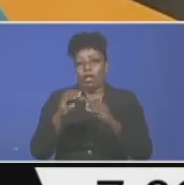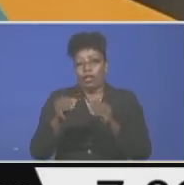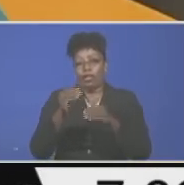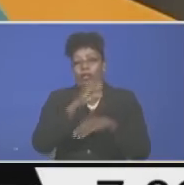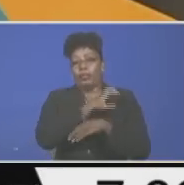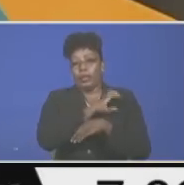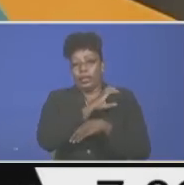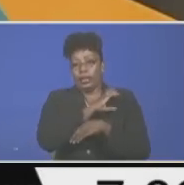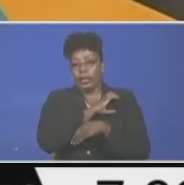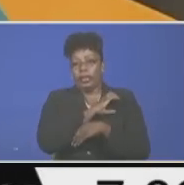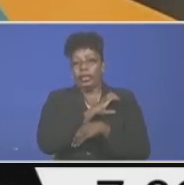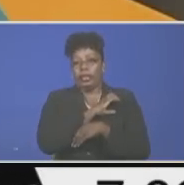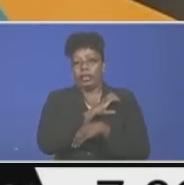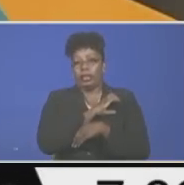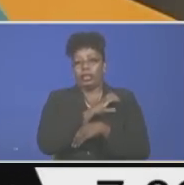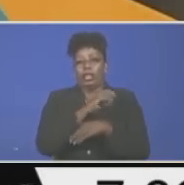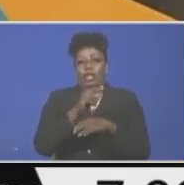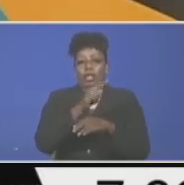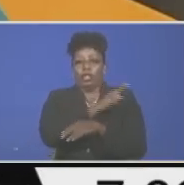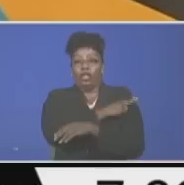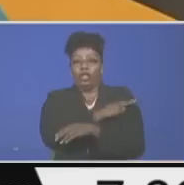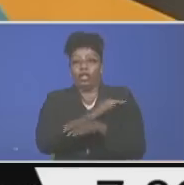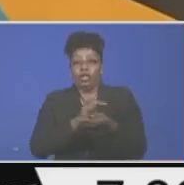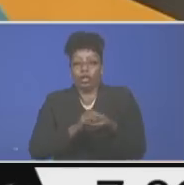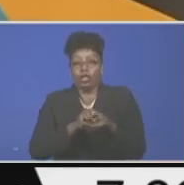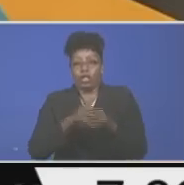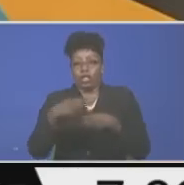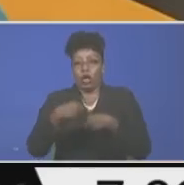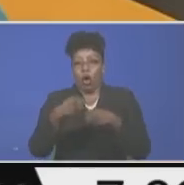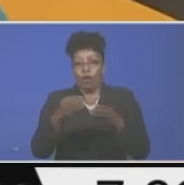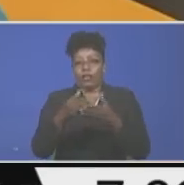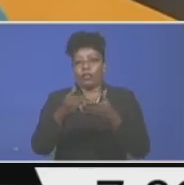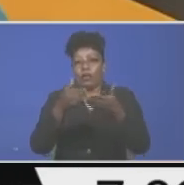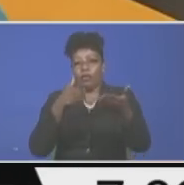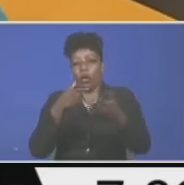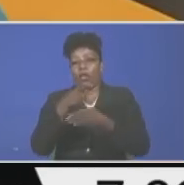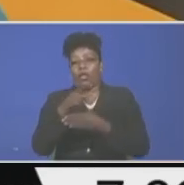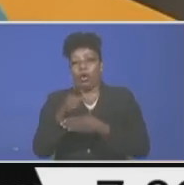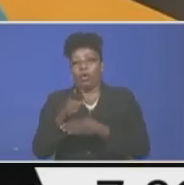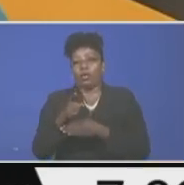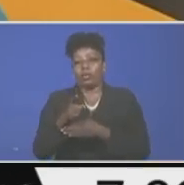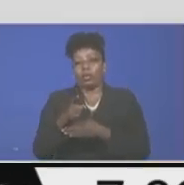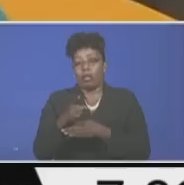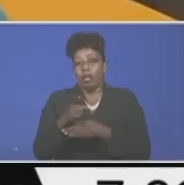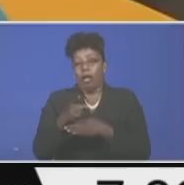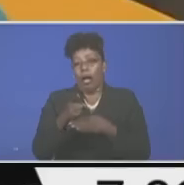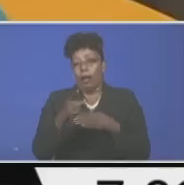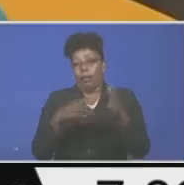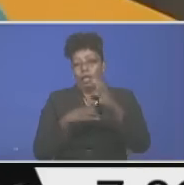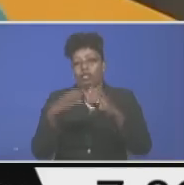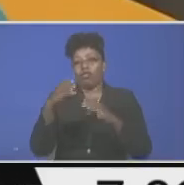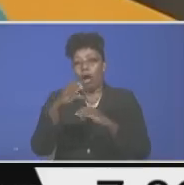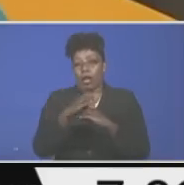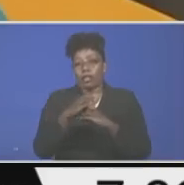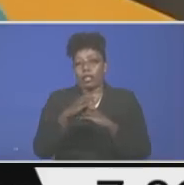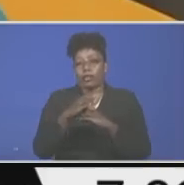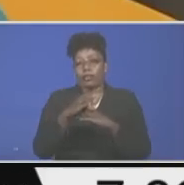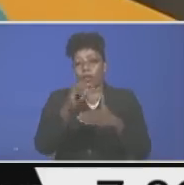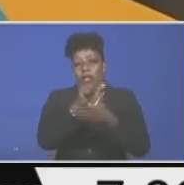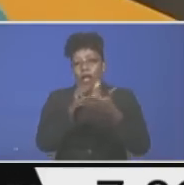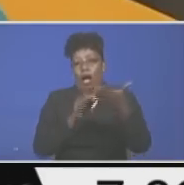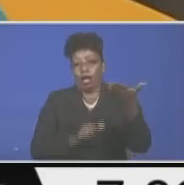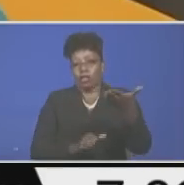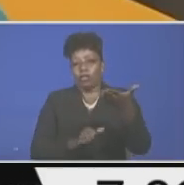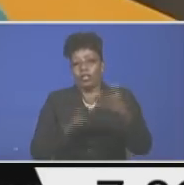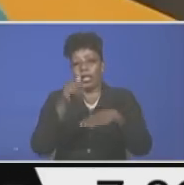station, nurse's office, before those will actually be reconstructed. The architect standard,